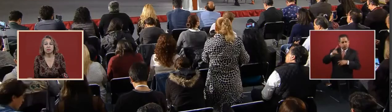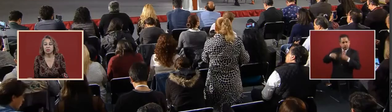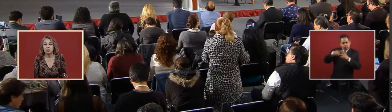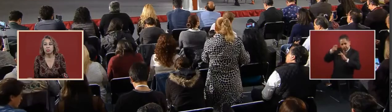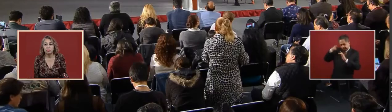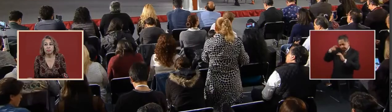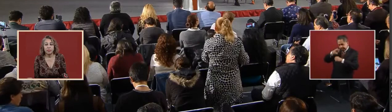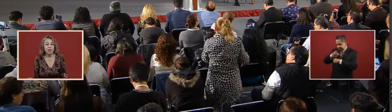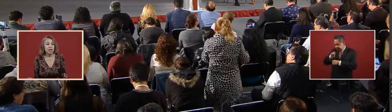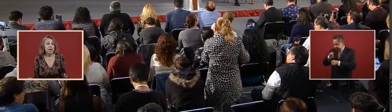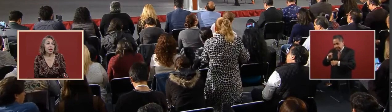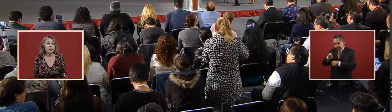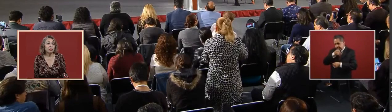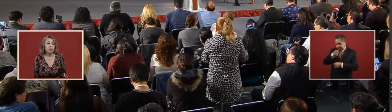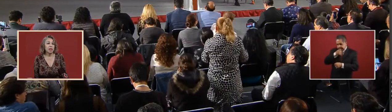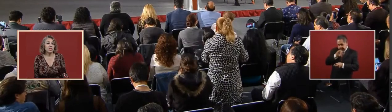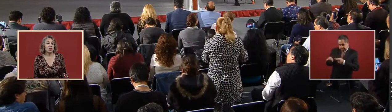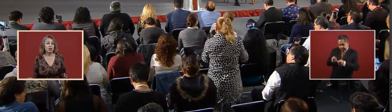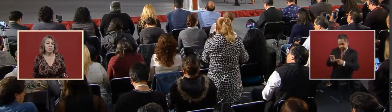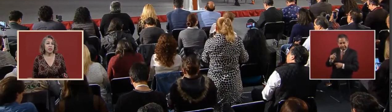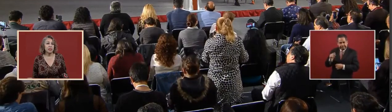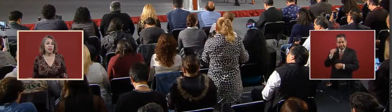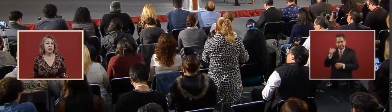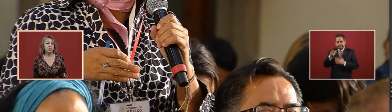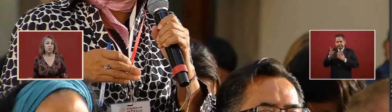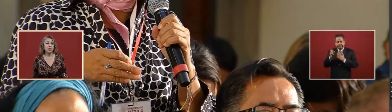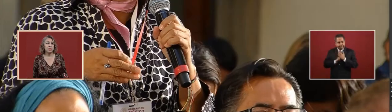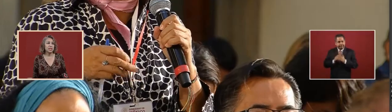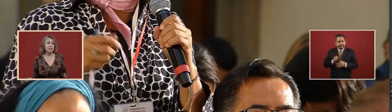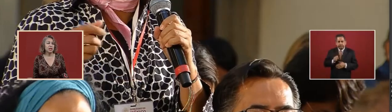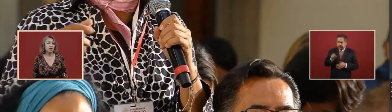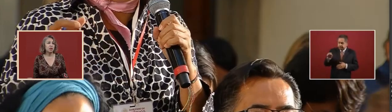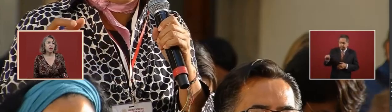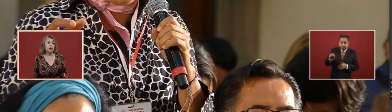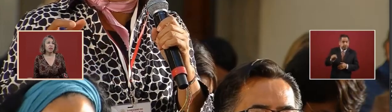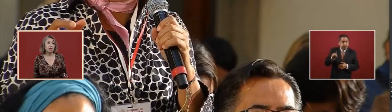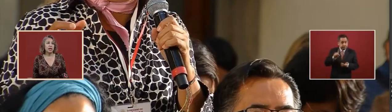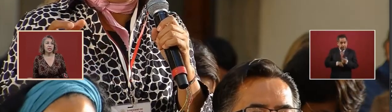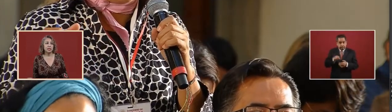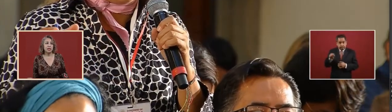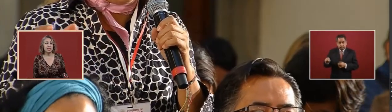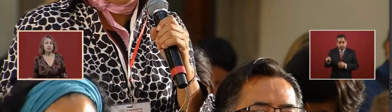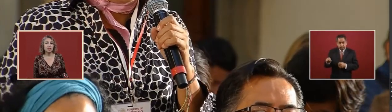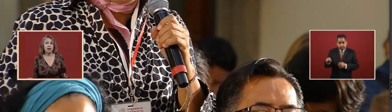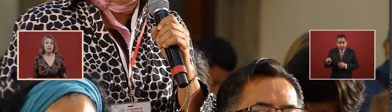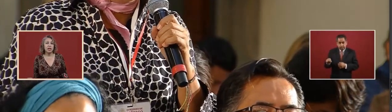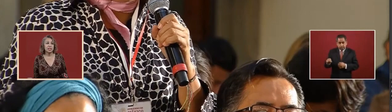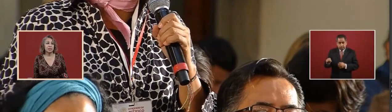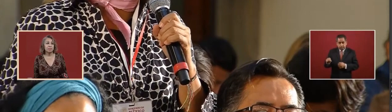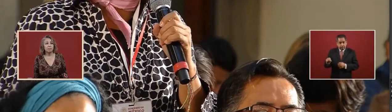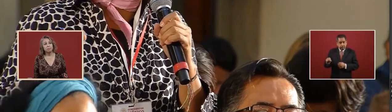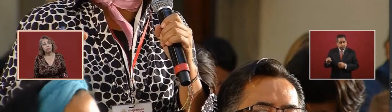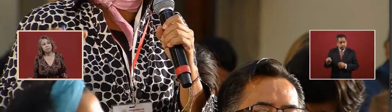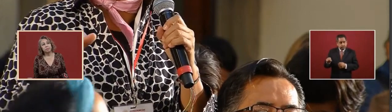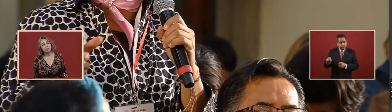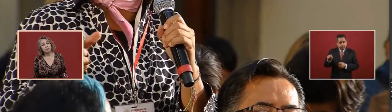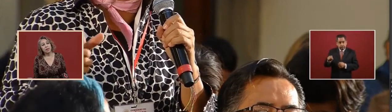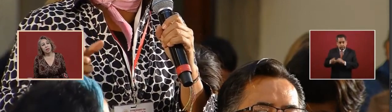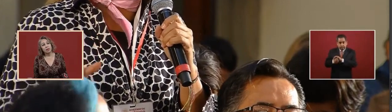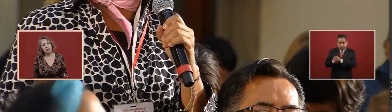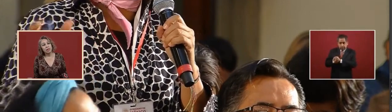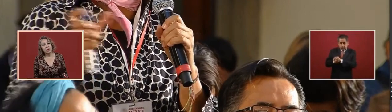school. And we can document 3 months ago that in those areas,